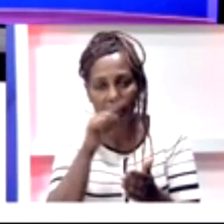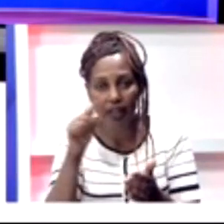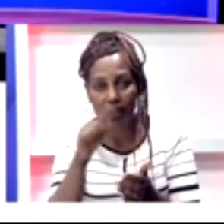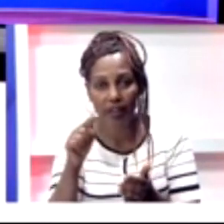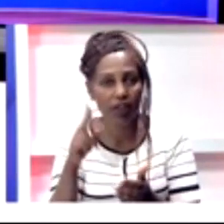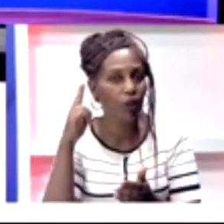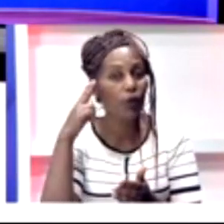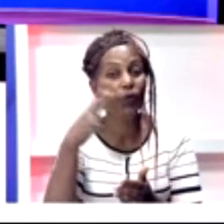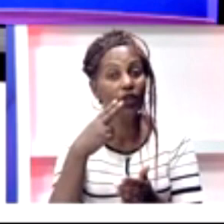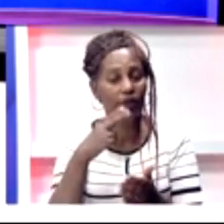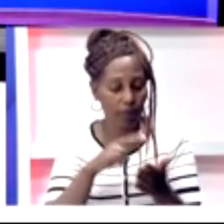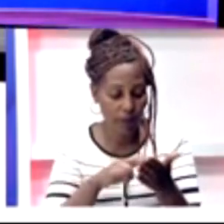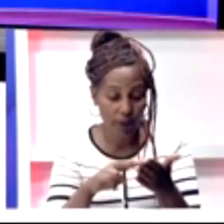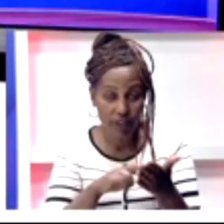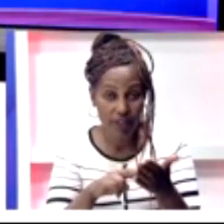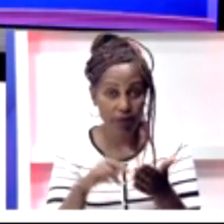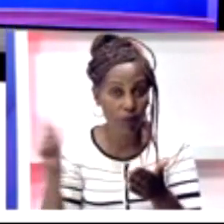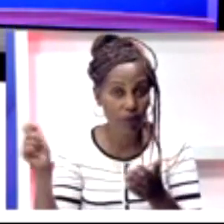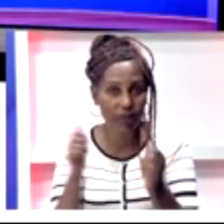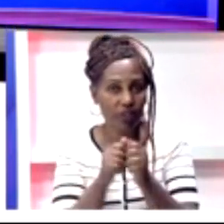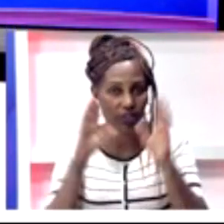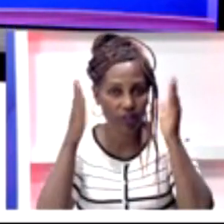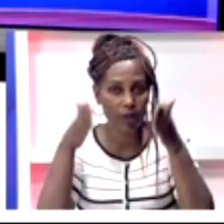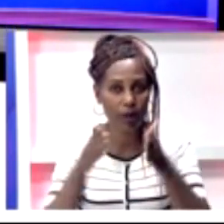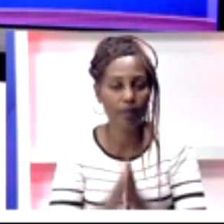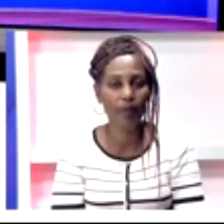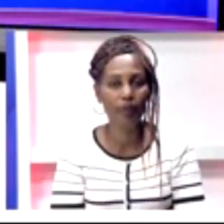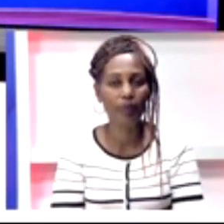and tense of the